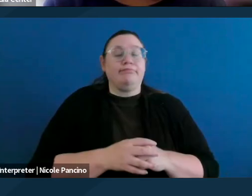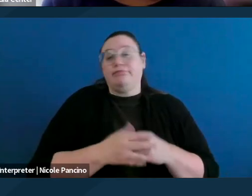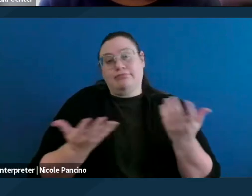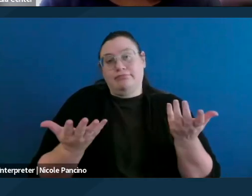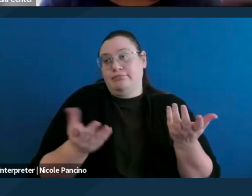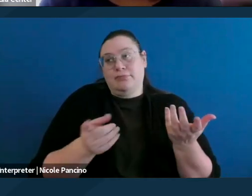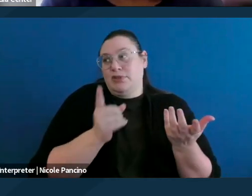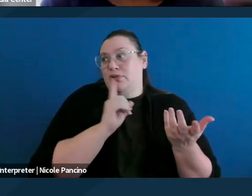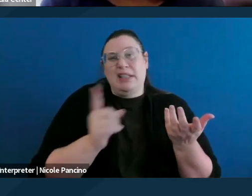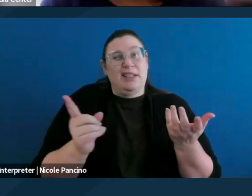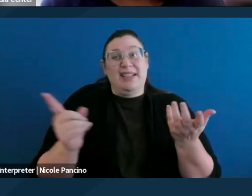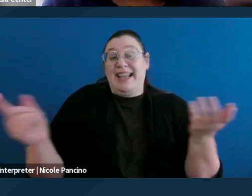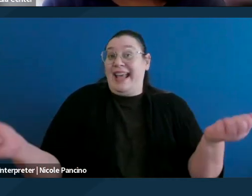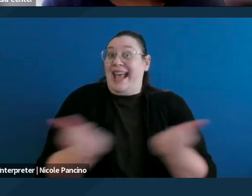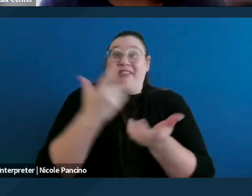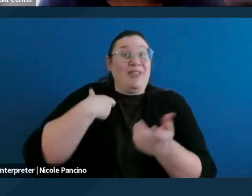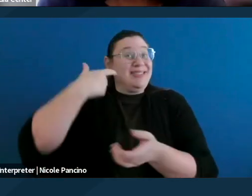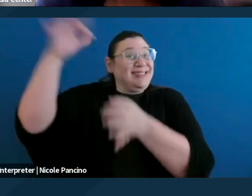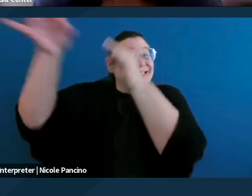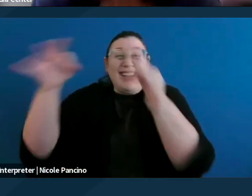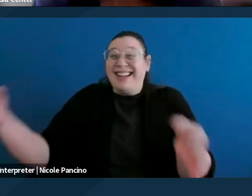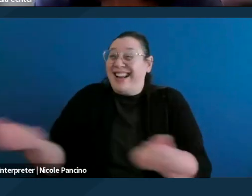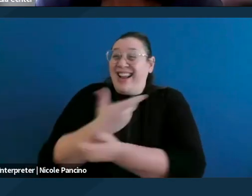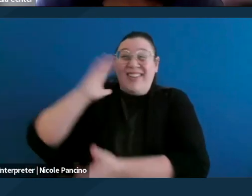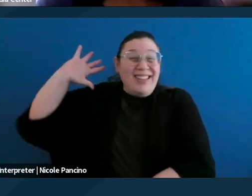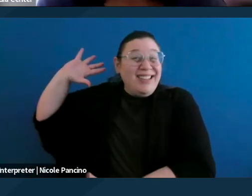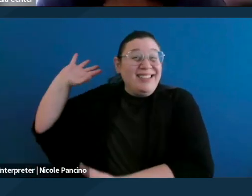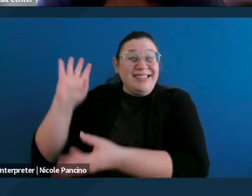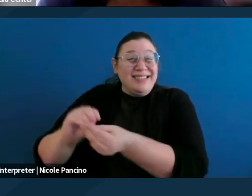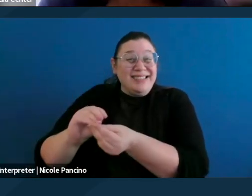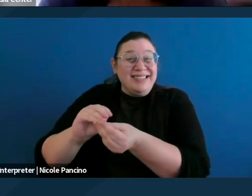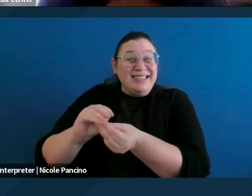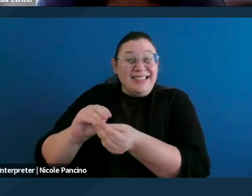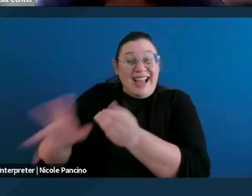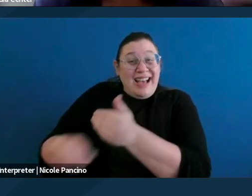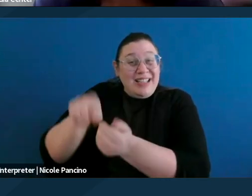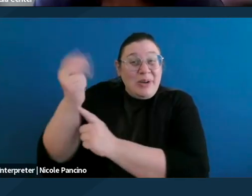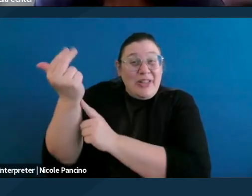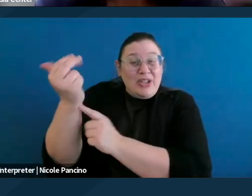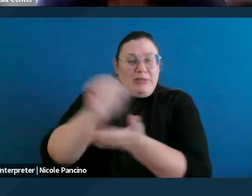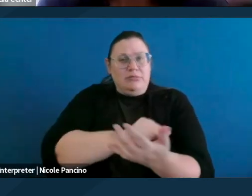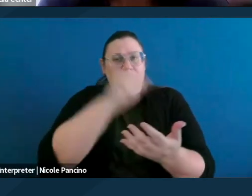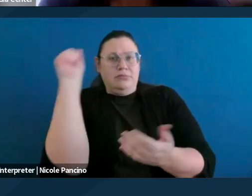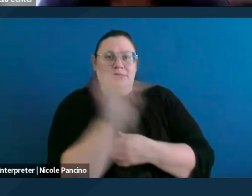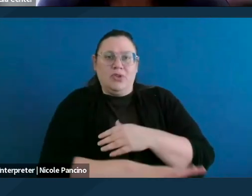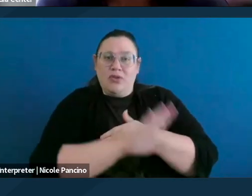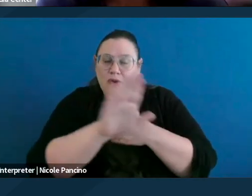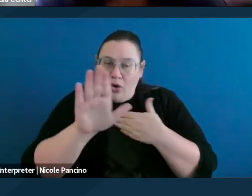just deleting everything that we just talked about that was added in 2013.